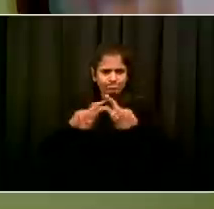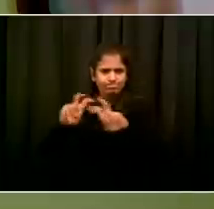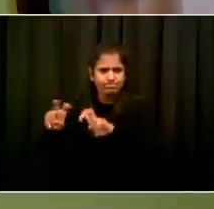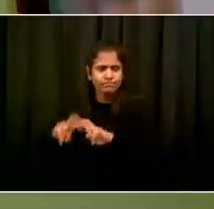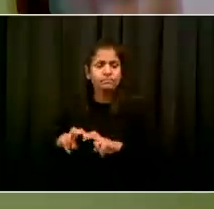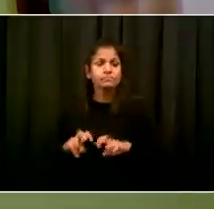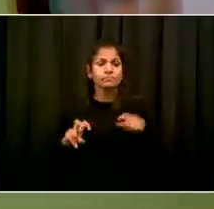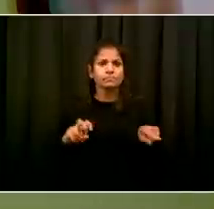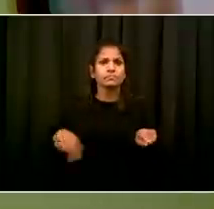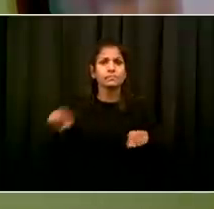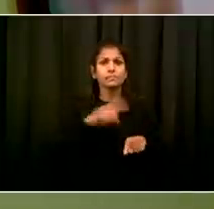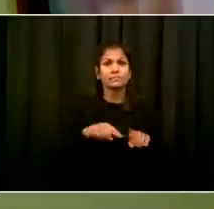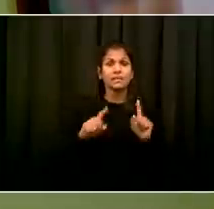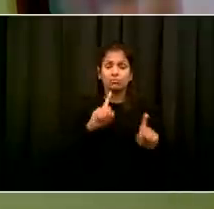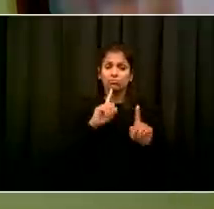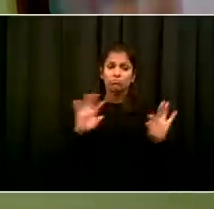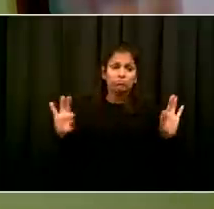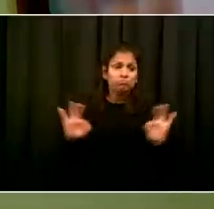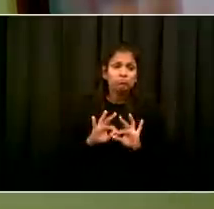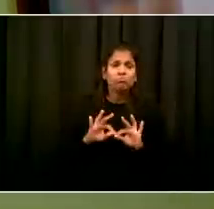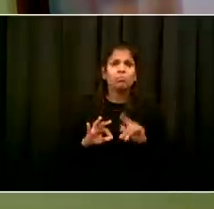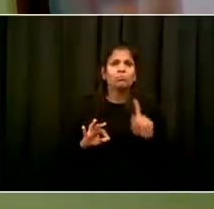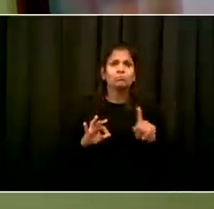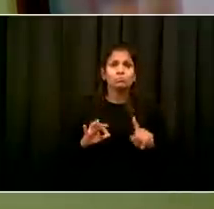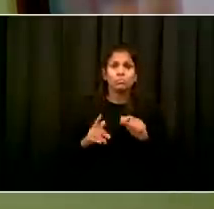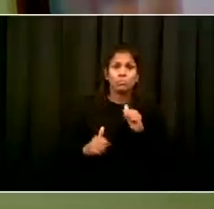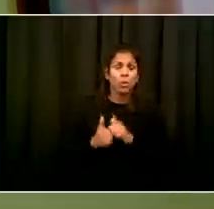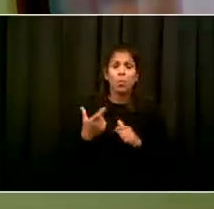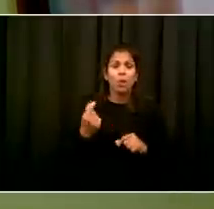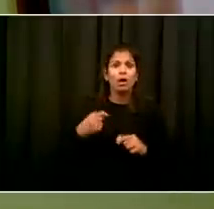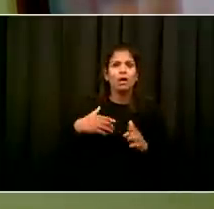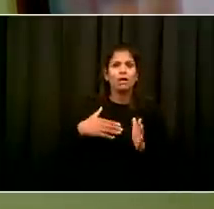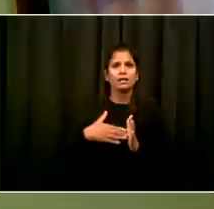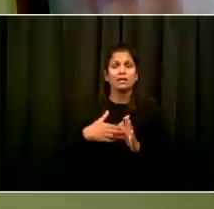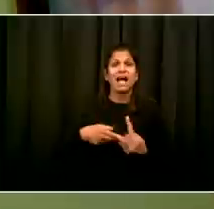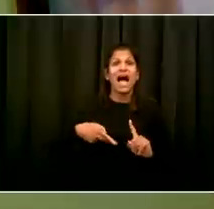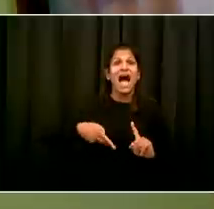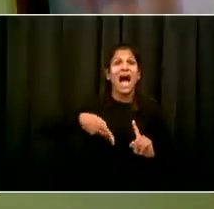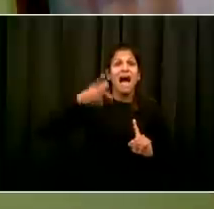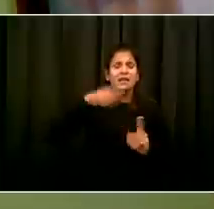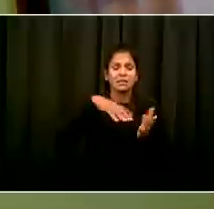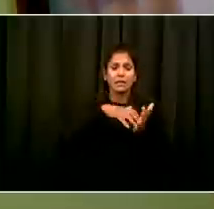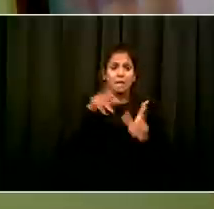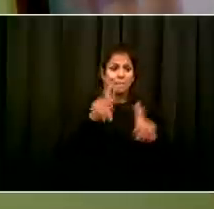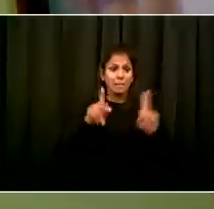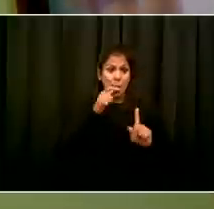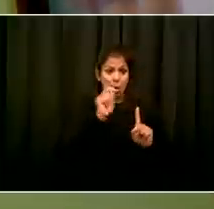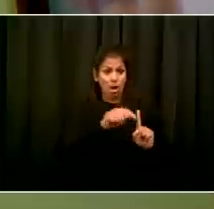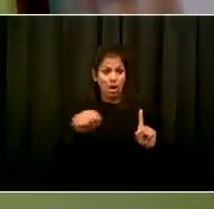high-risk activities and in a way quarantine themselves so that people who are at lower risk can